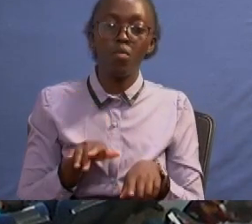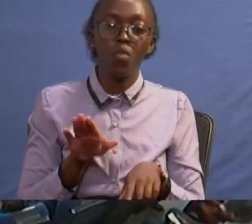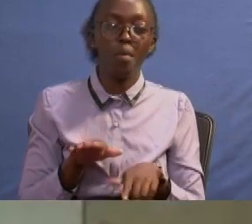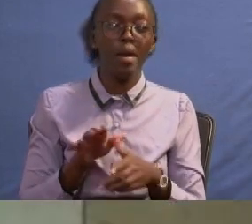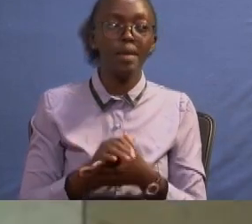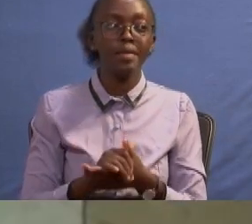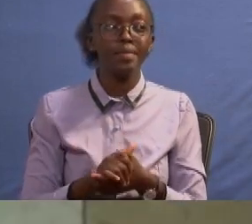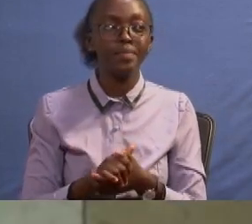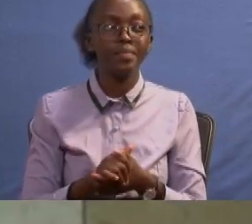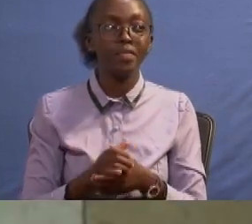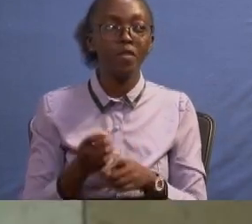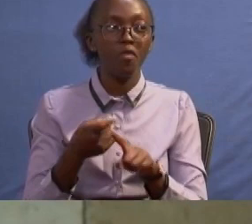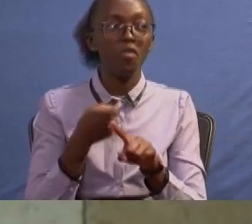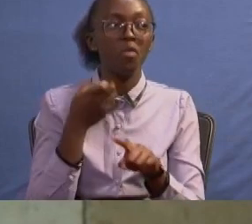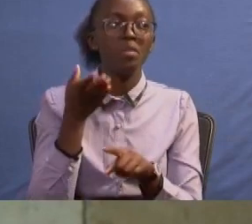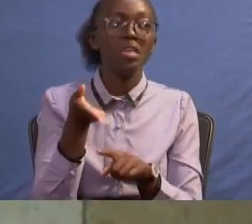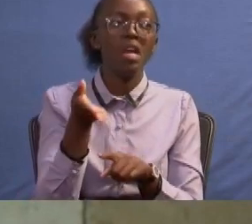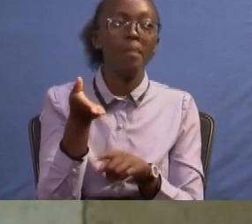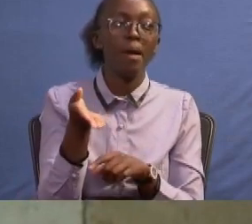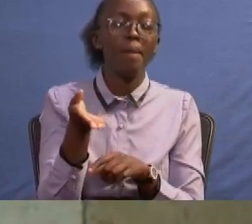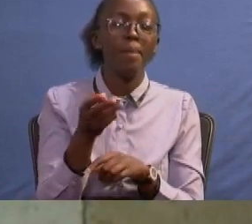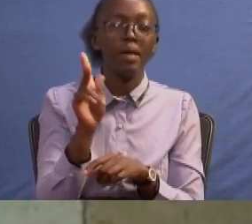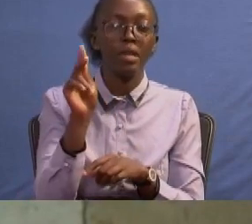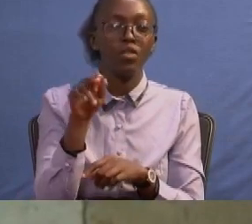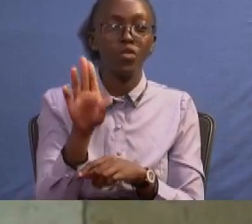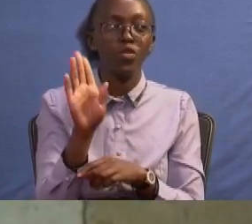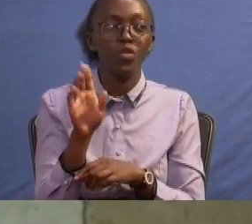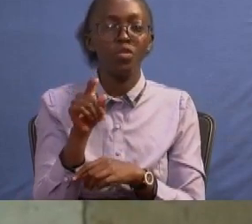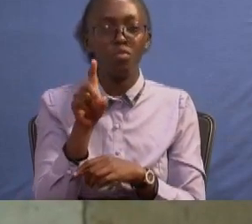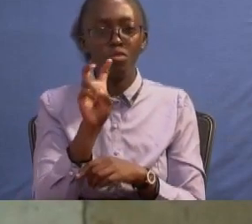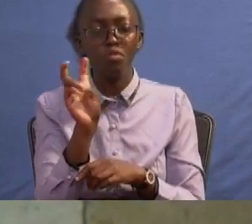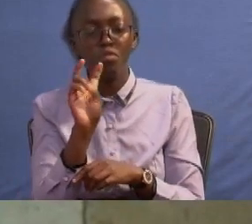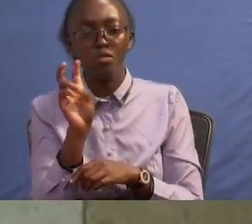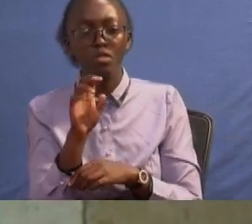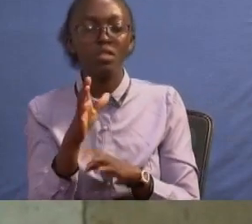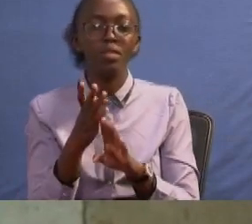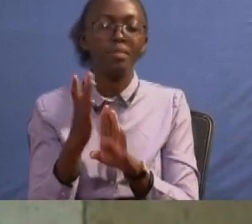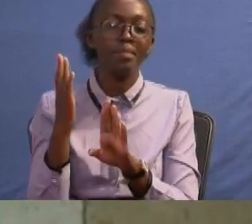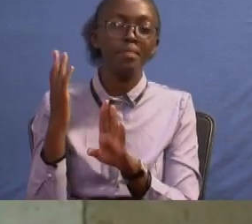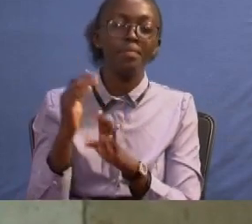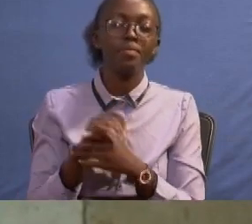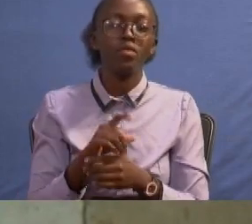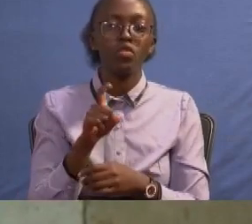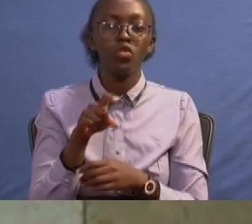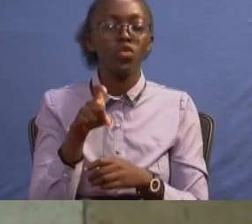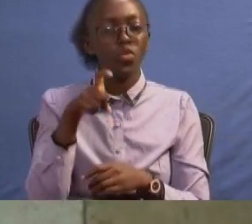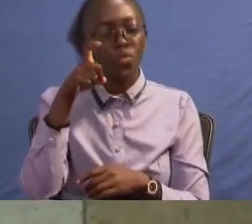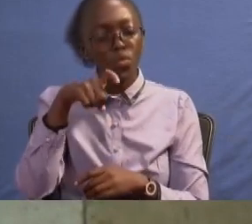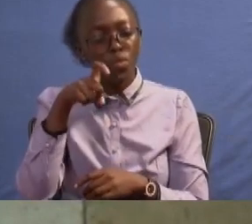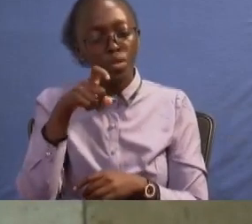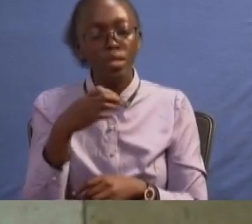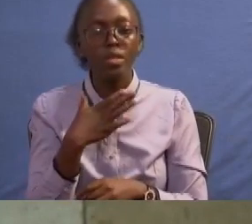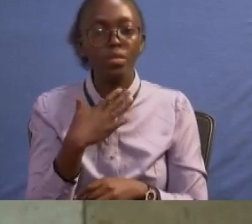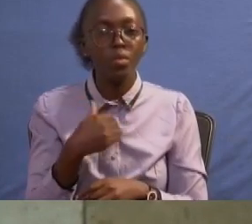woman. You come from here, you can see they are already lining up. And what you need is to speak like he is